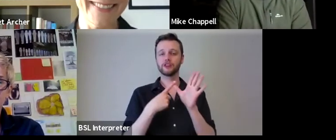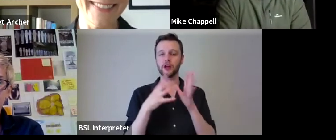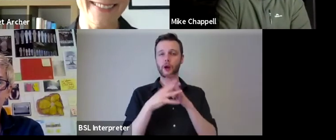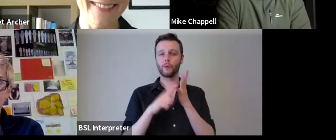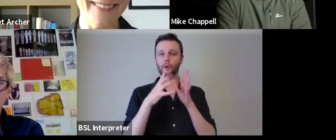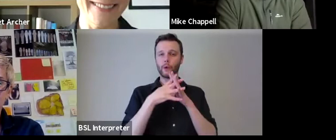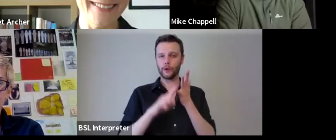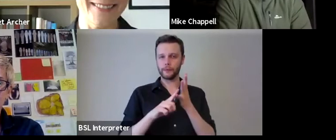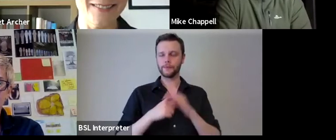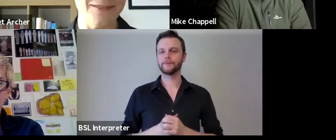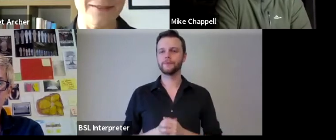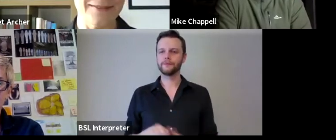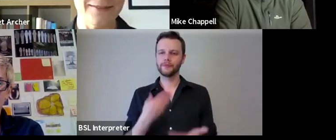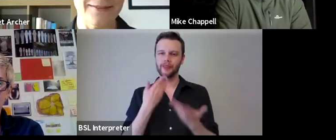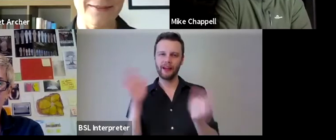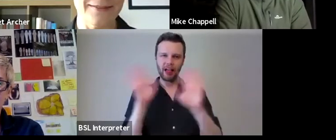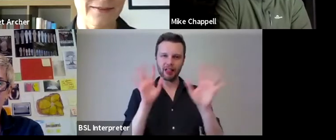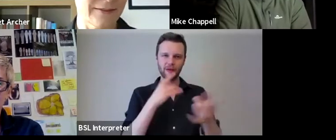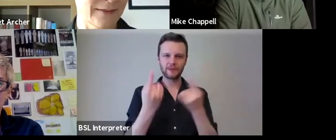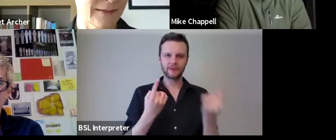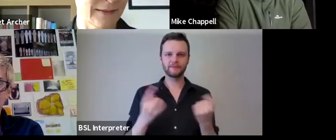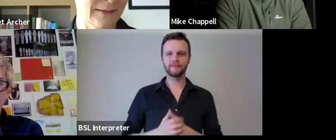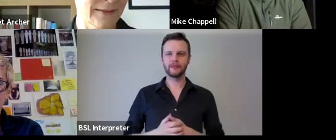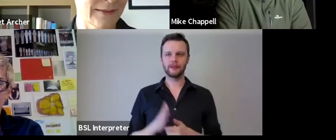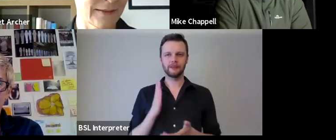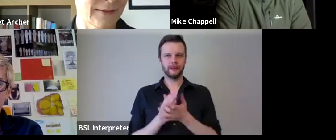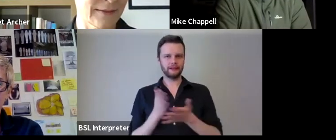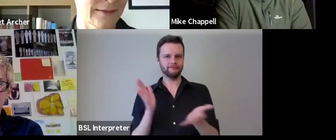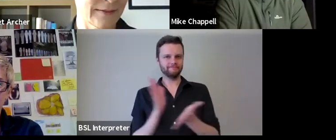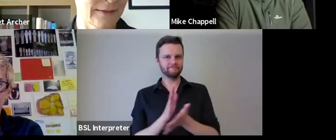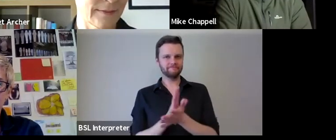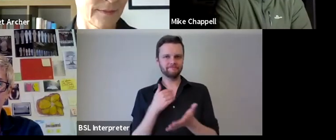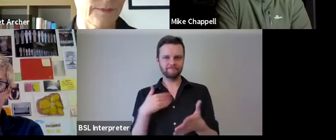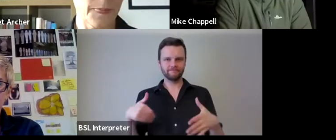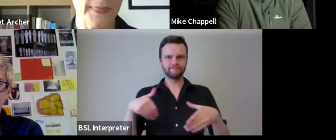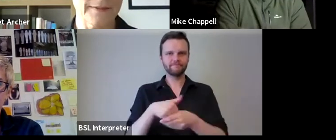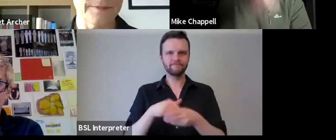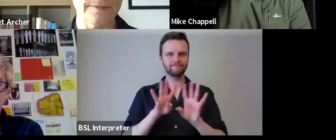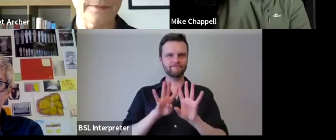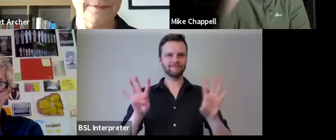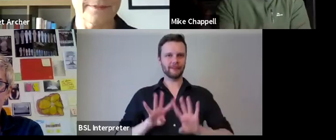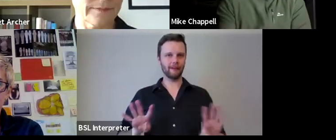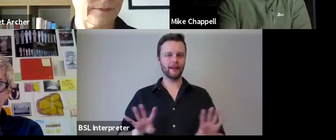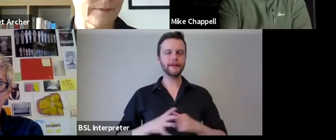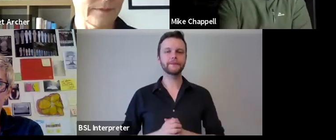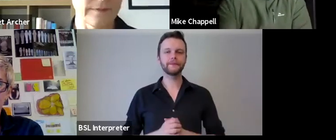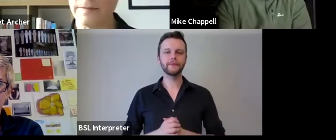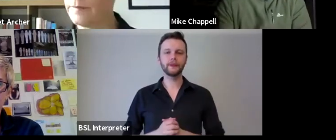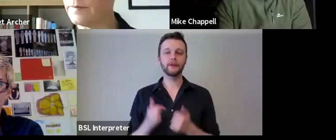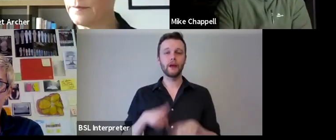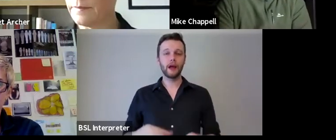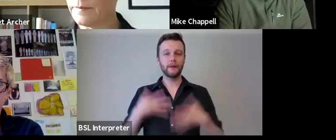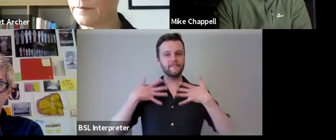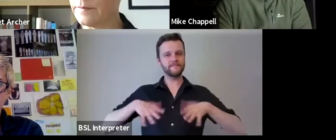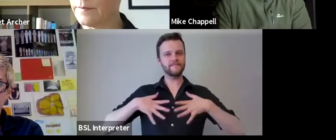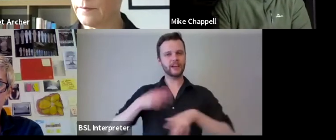Thank you, Janet. Hello, everyone. First of all, I'm very glad to be joining you all here. So I'm a fashion